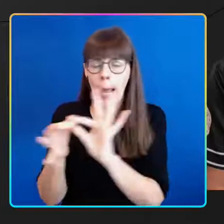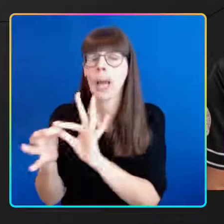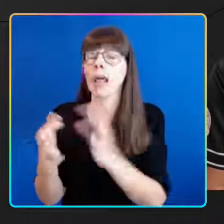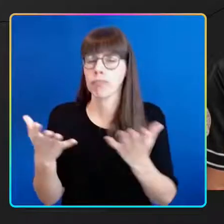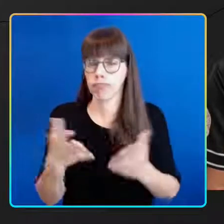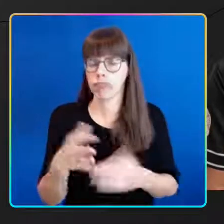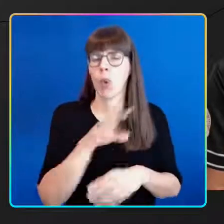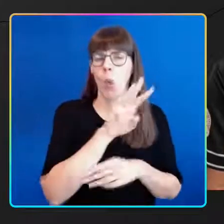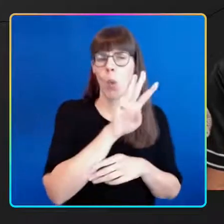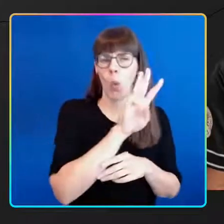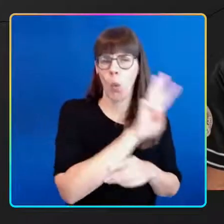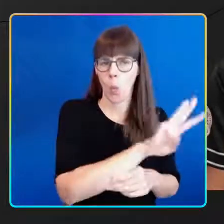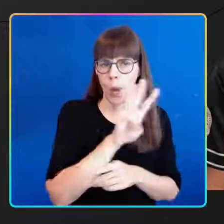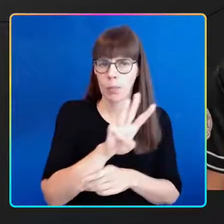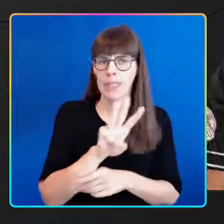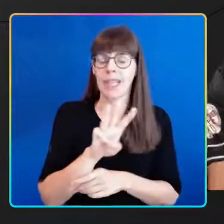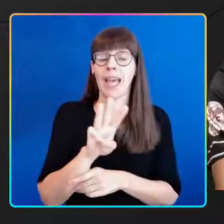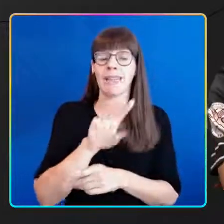abitofai.show.